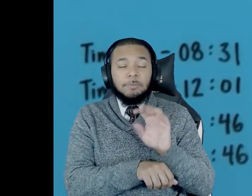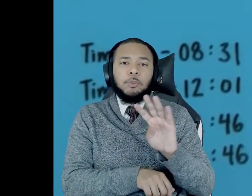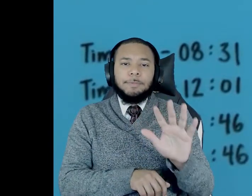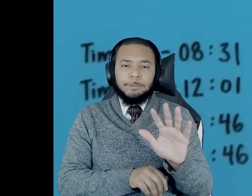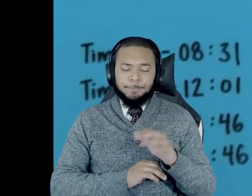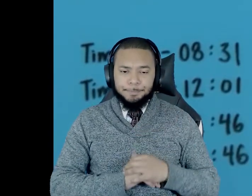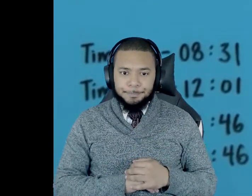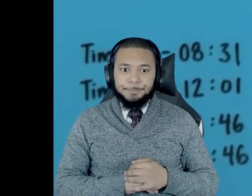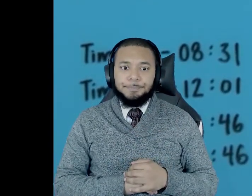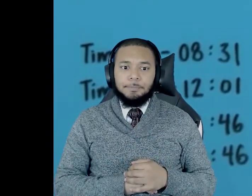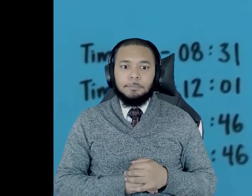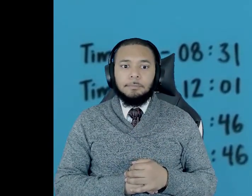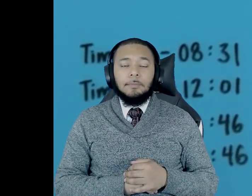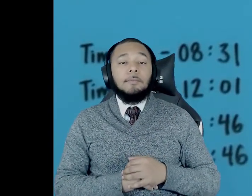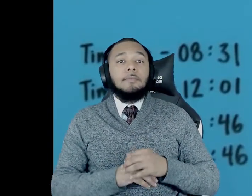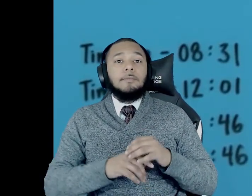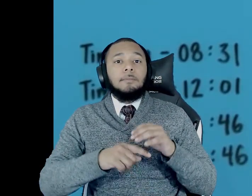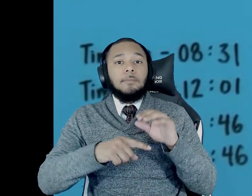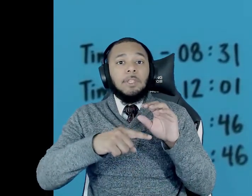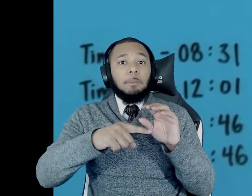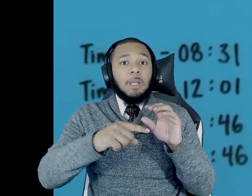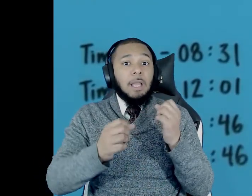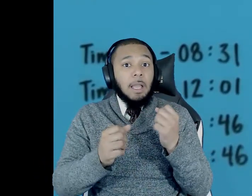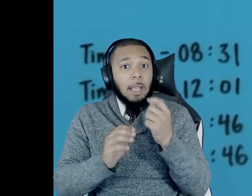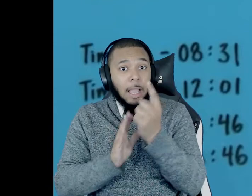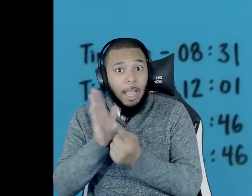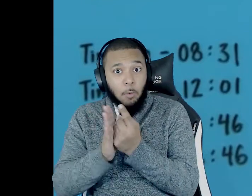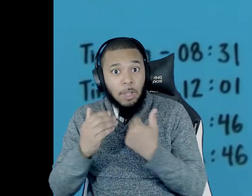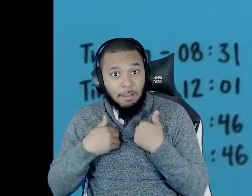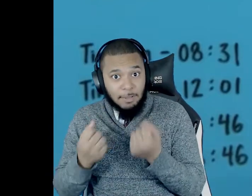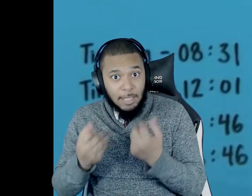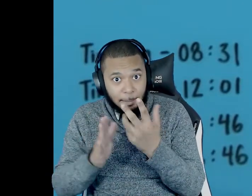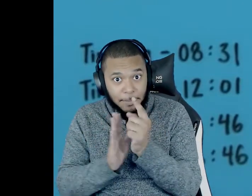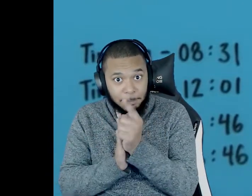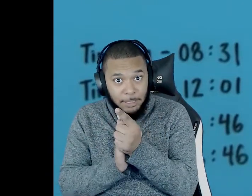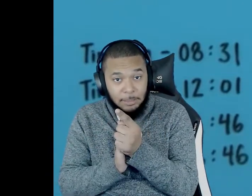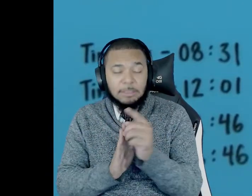there's 60 minutes in an hour.